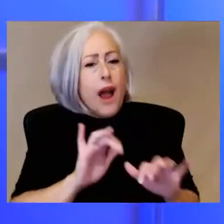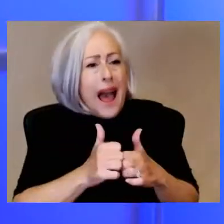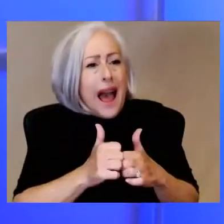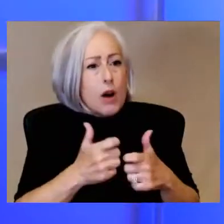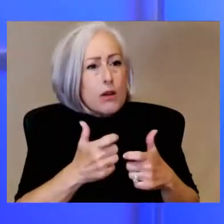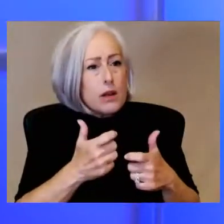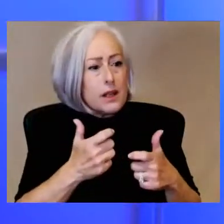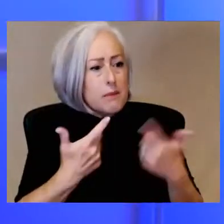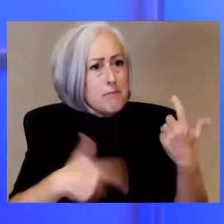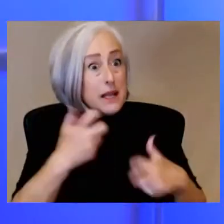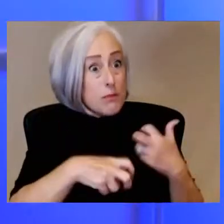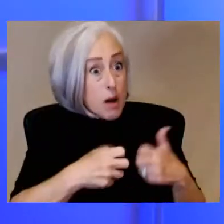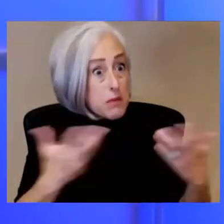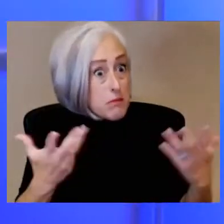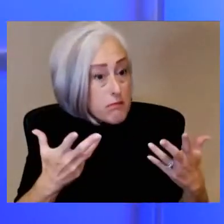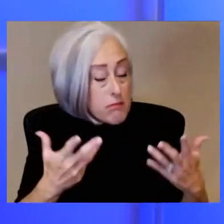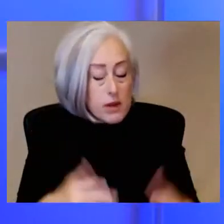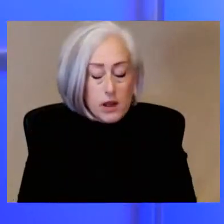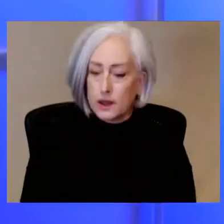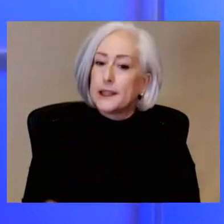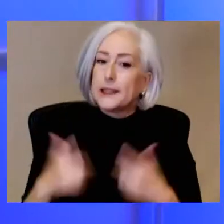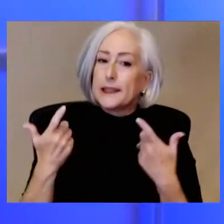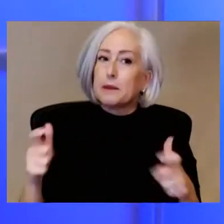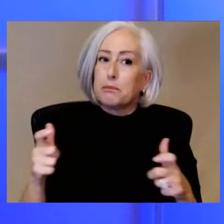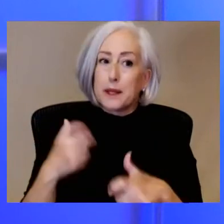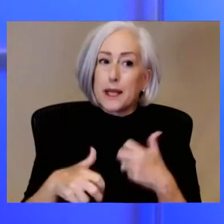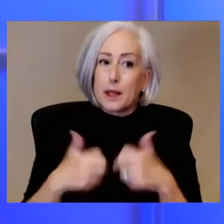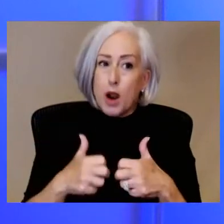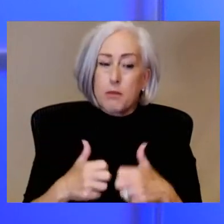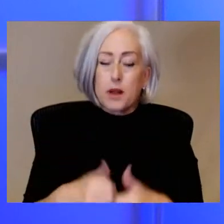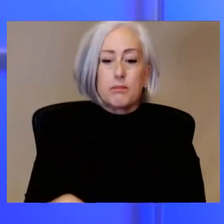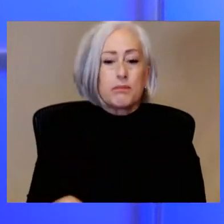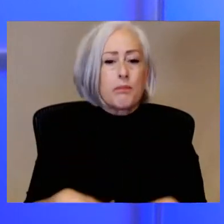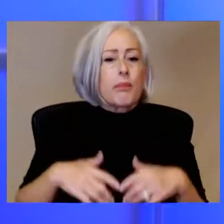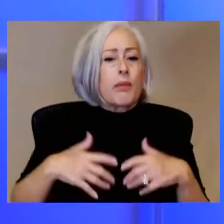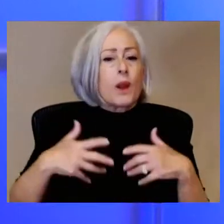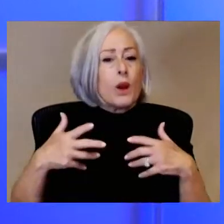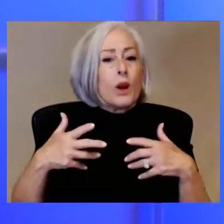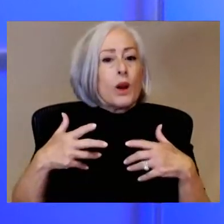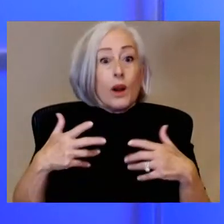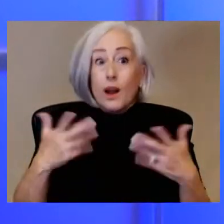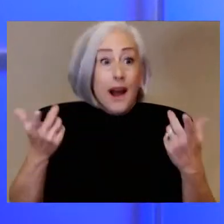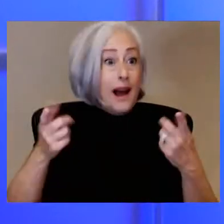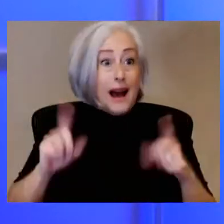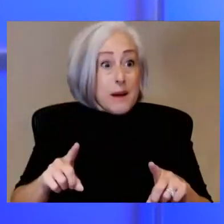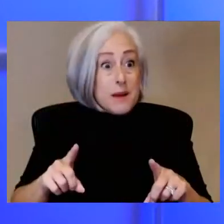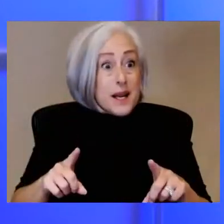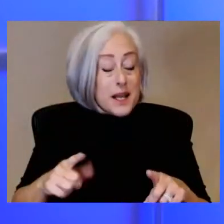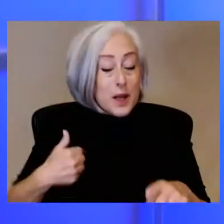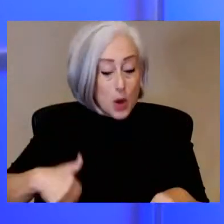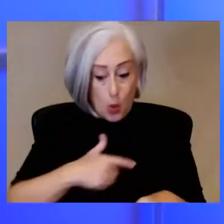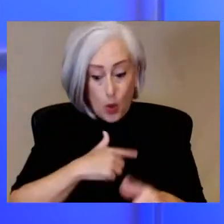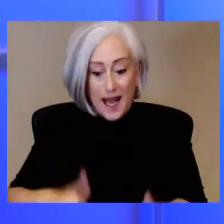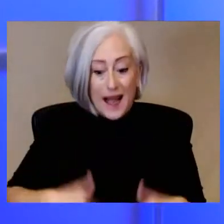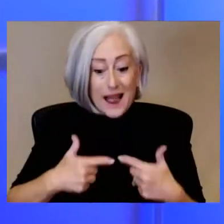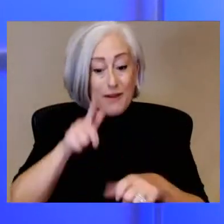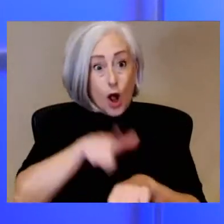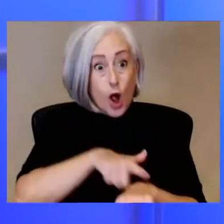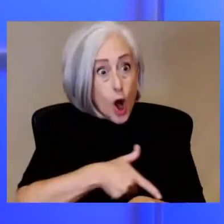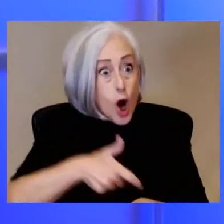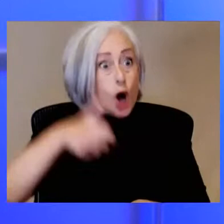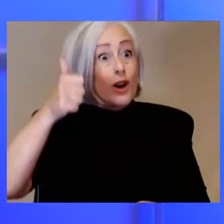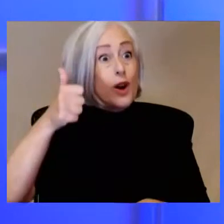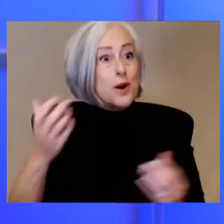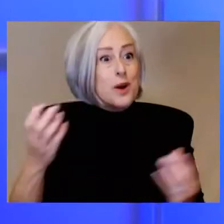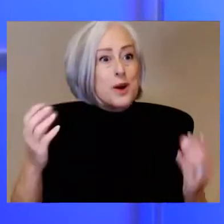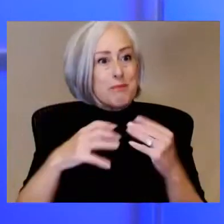problem. And actually what's driving that is we're living longer, healthier lives, which is great. But along with that, because it's such